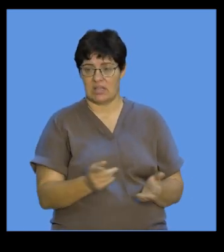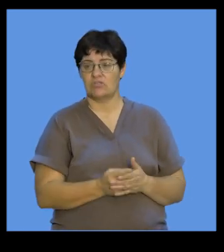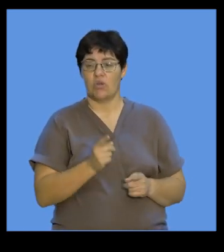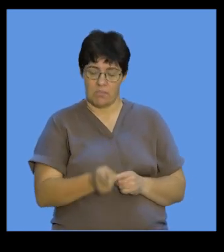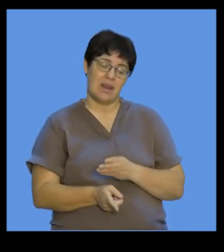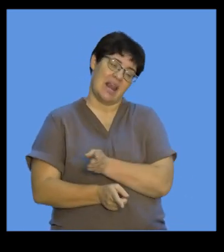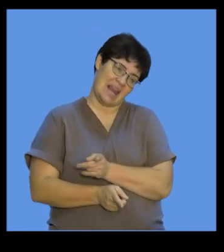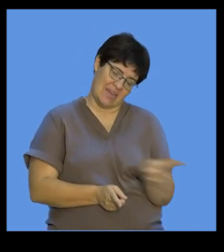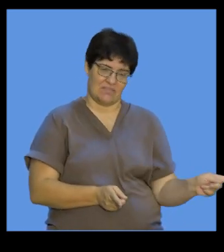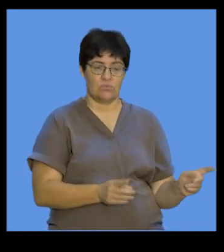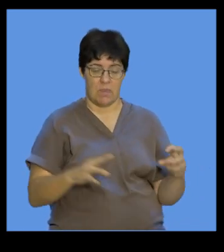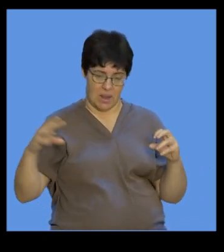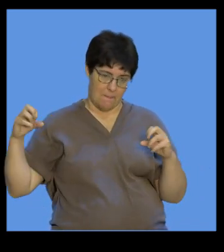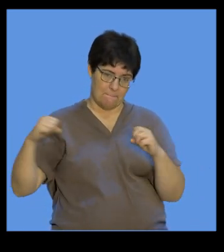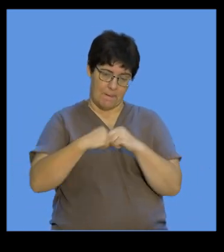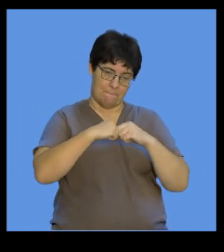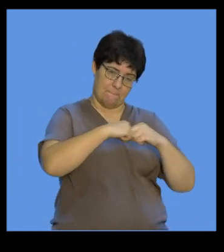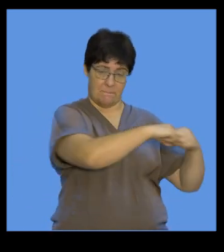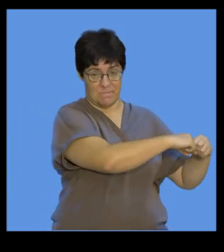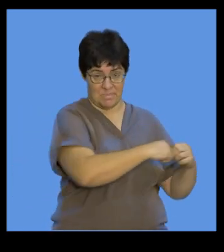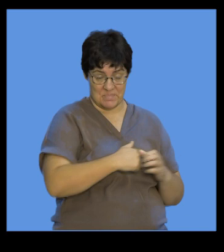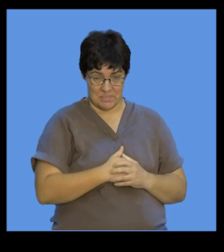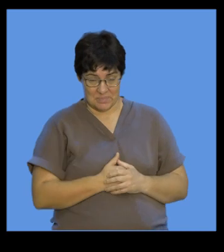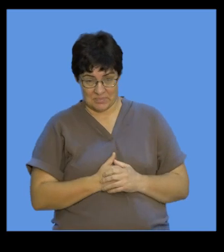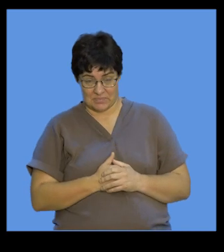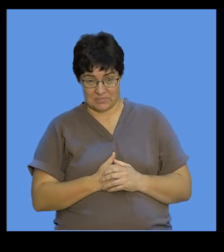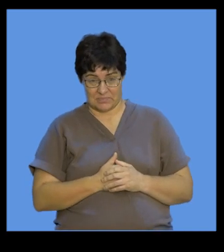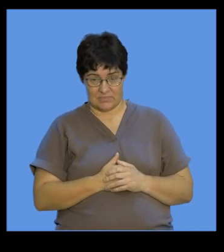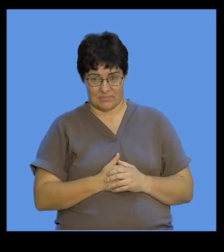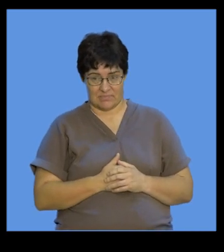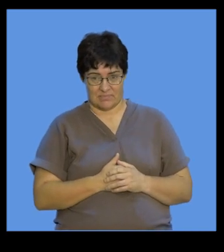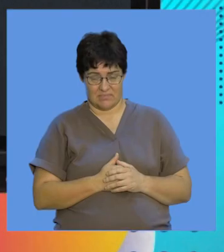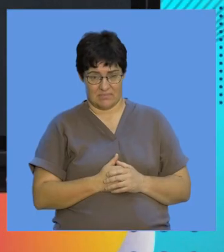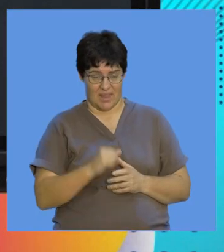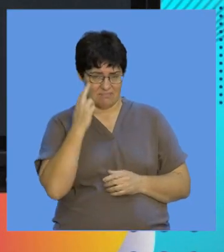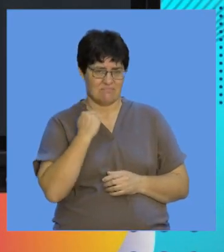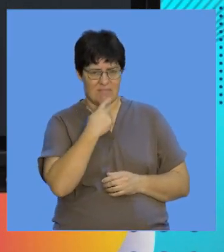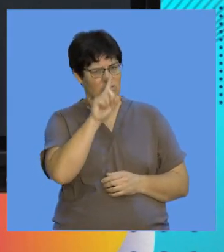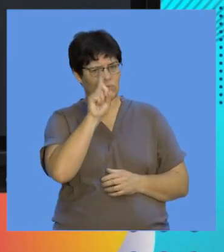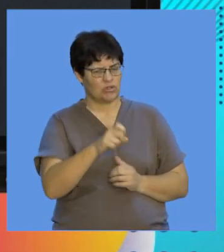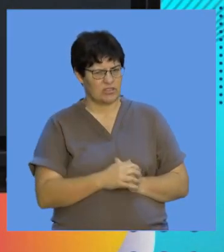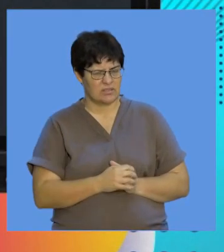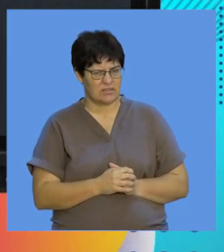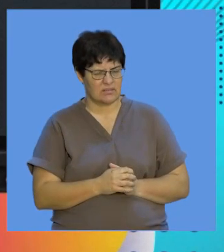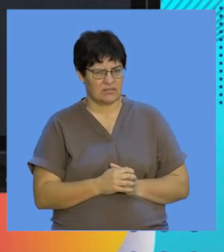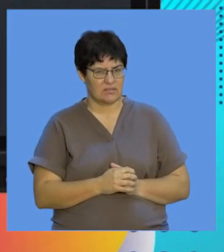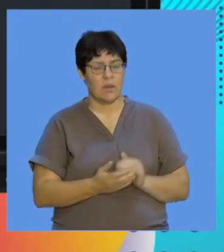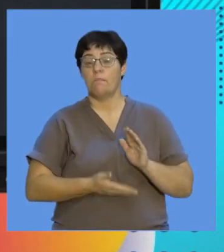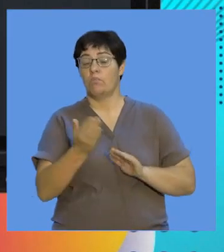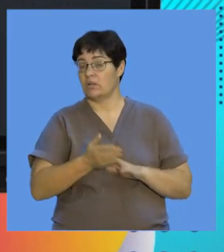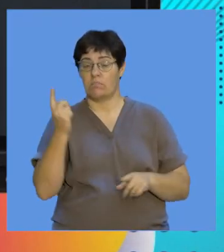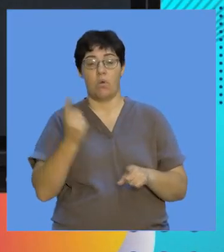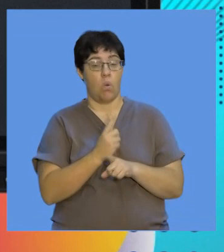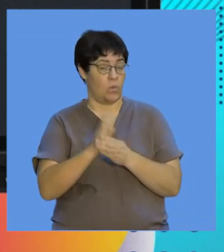going in. Okay, that was quite a nice question. Momentum is always